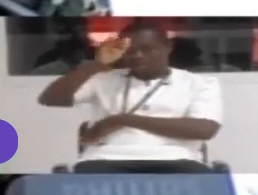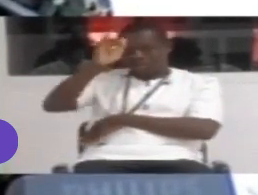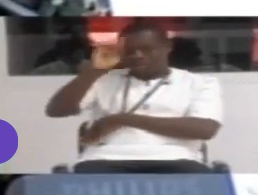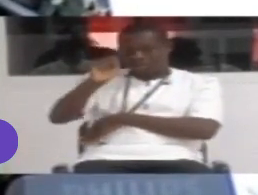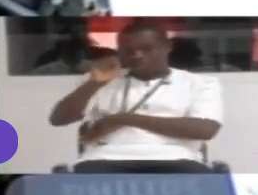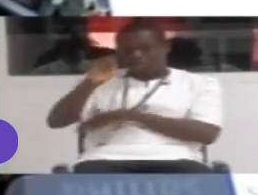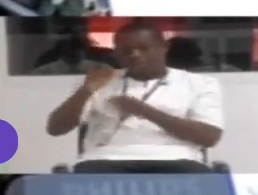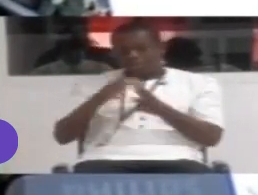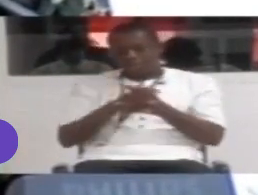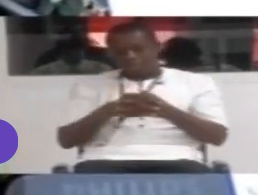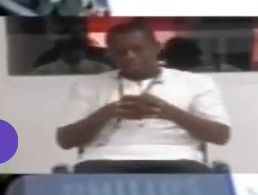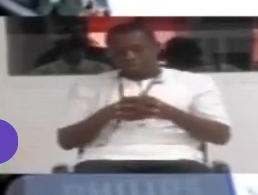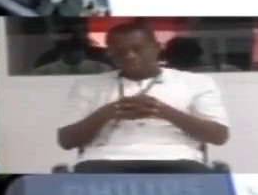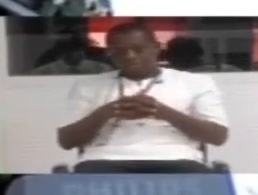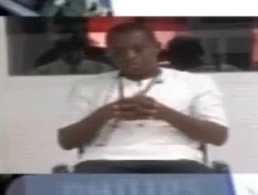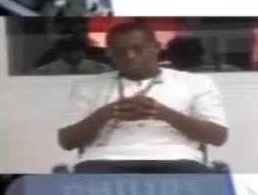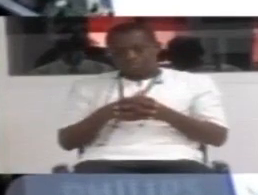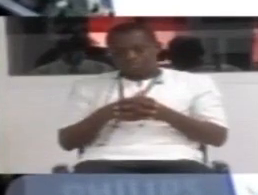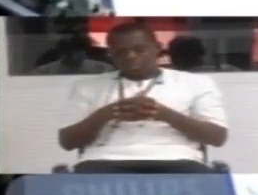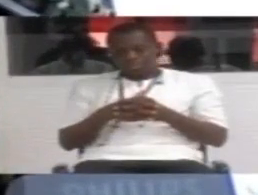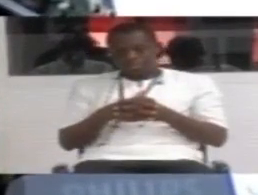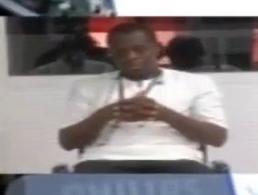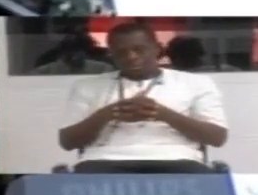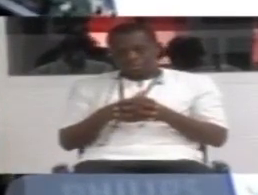Captain Momodou Jaju alias.